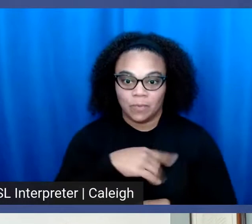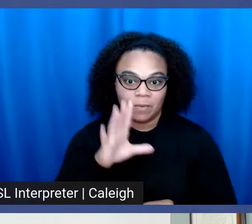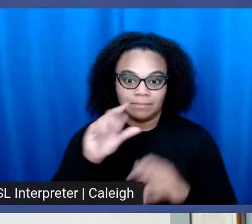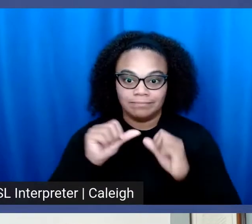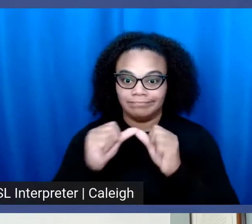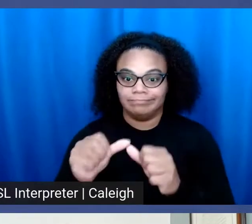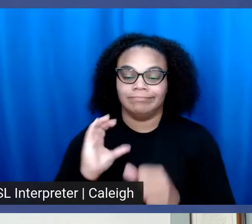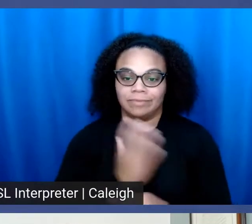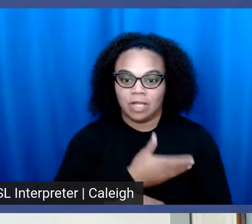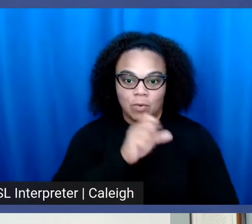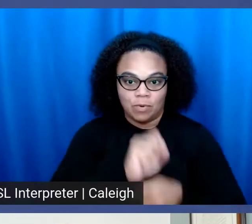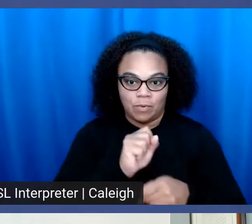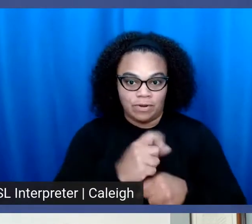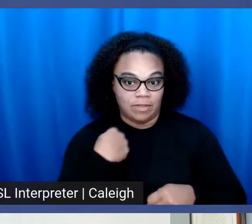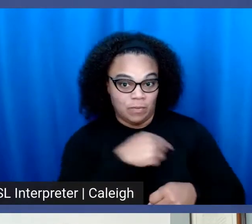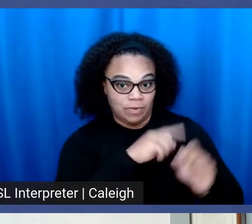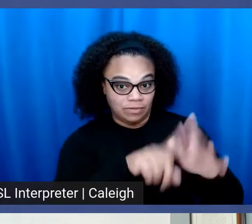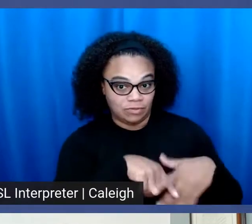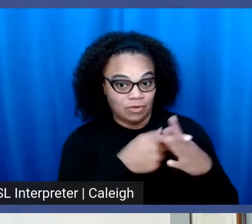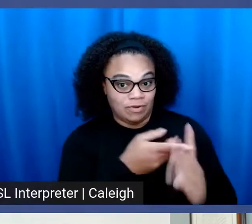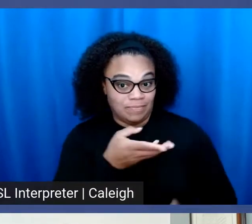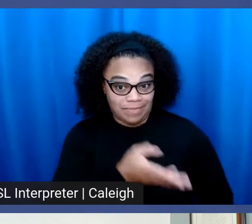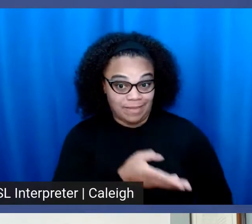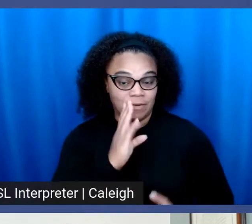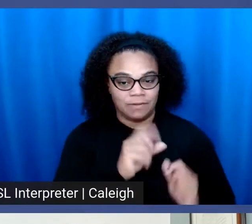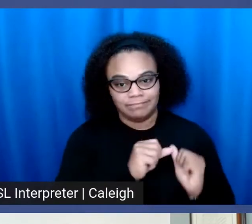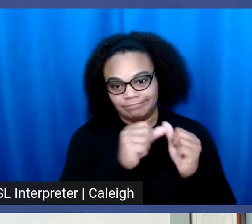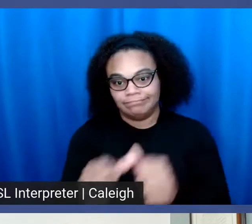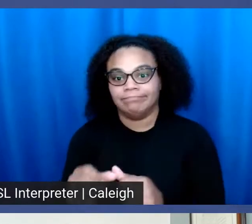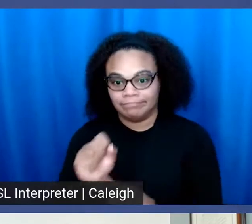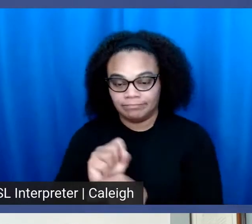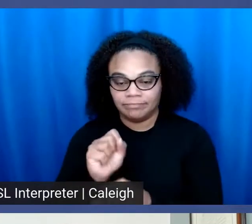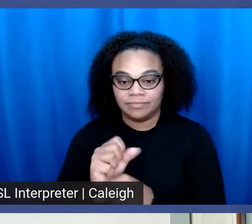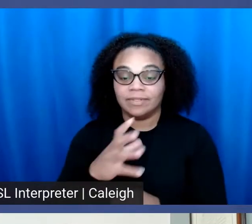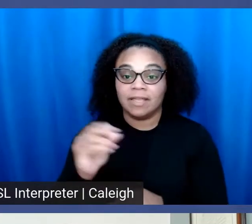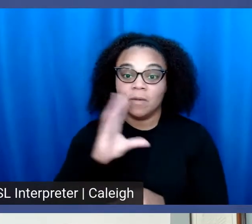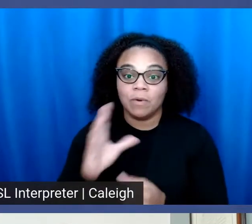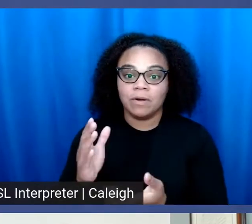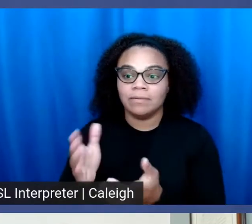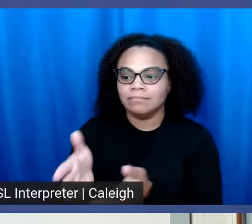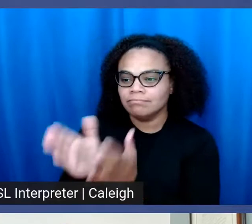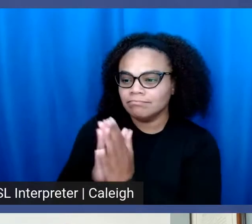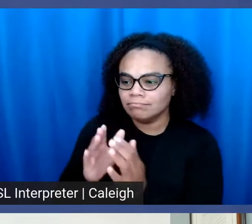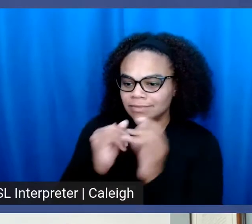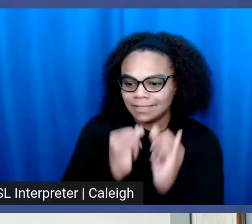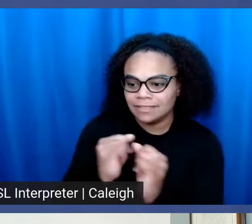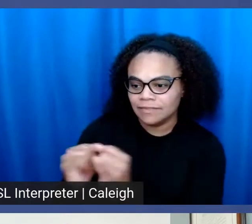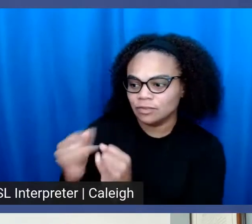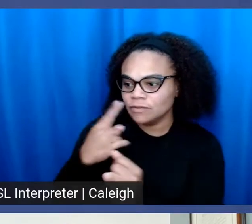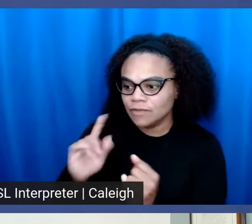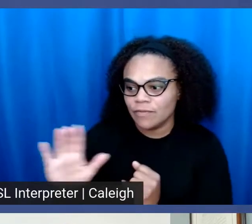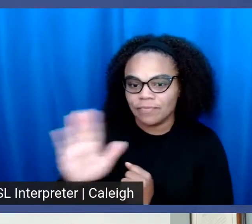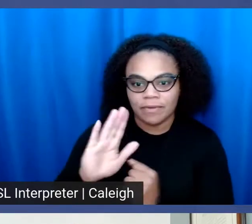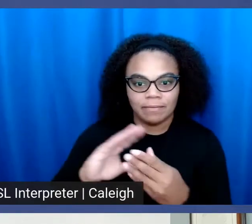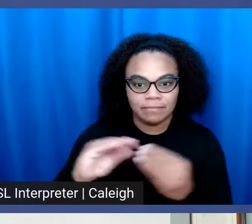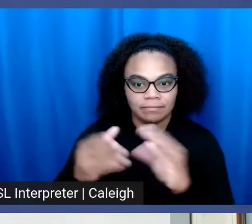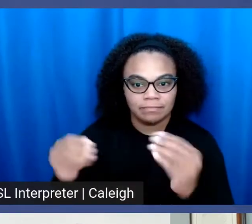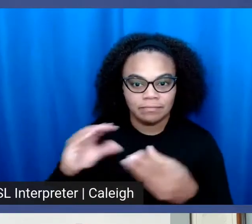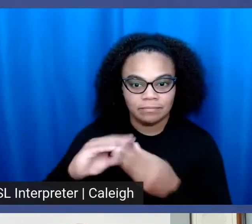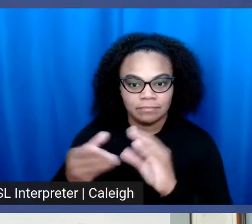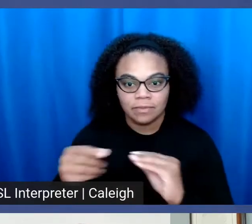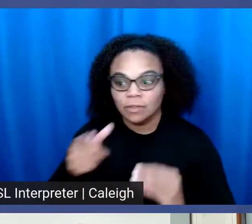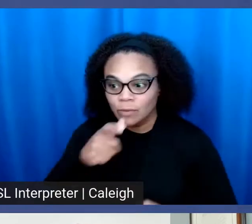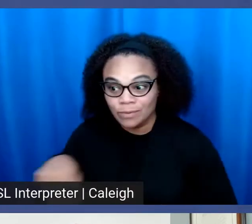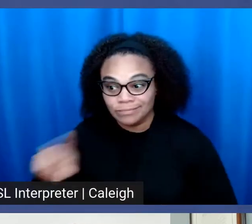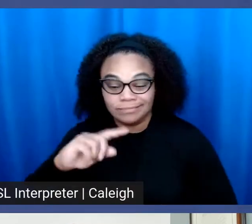that we began at that commission, and we'll be collecting testimonies from individuals who are directly impacted by